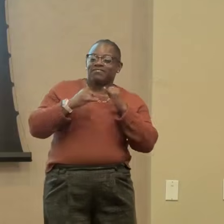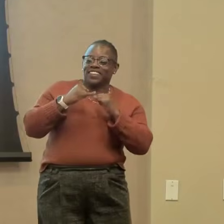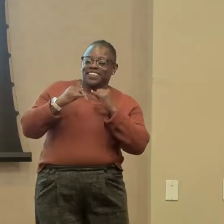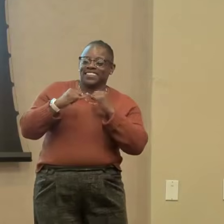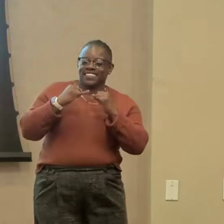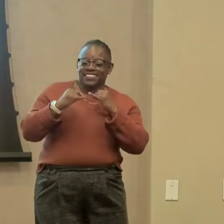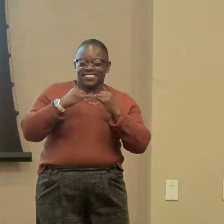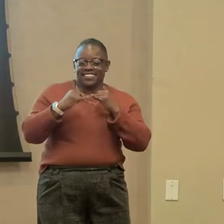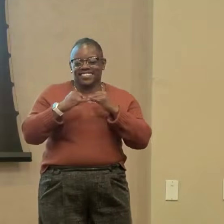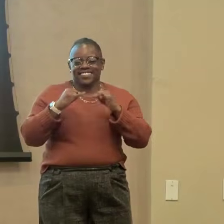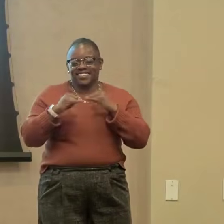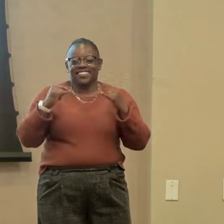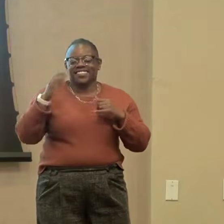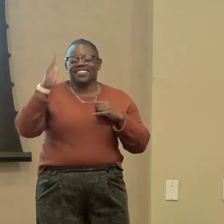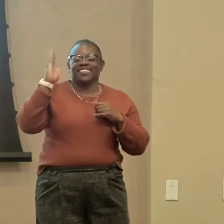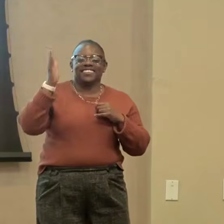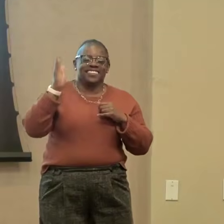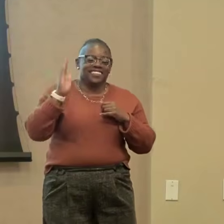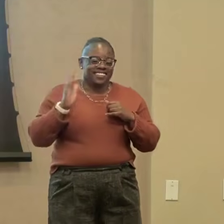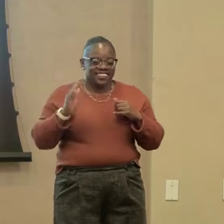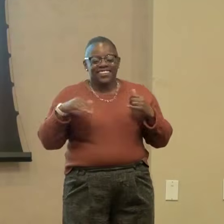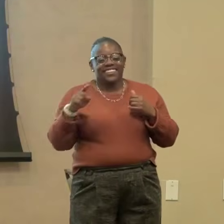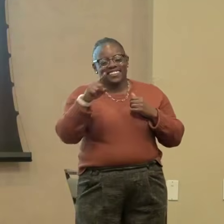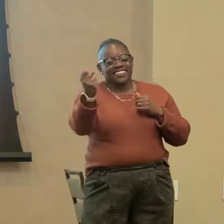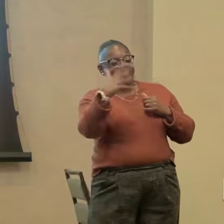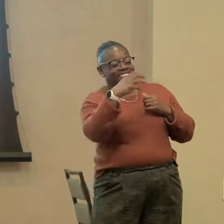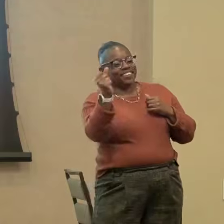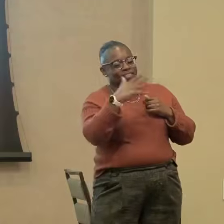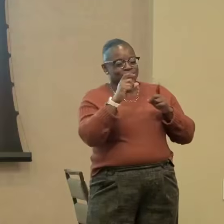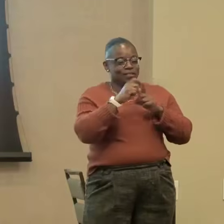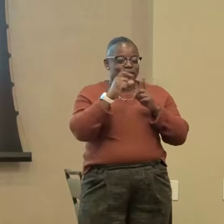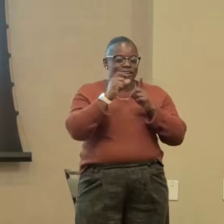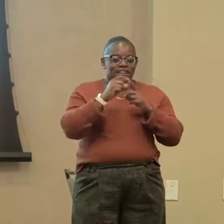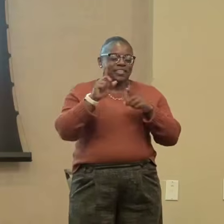session, thank you. I lost my word. You knew that. You knew it.